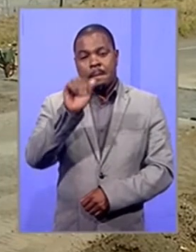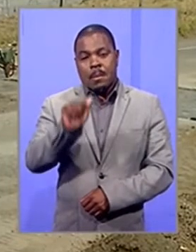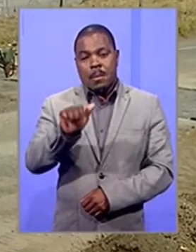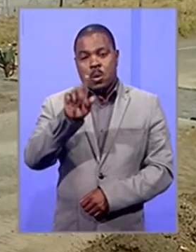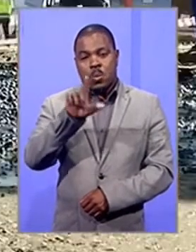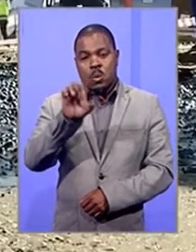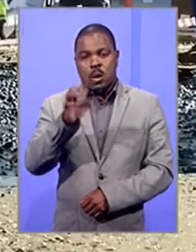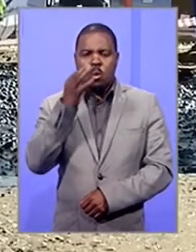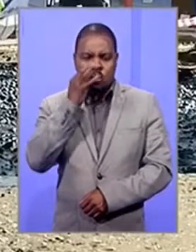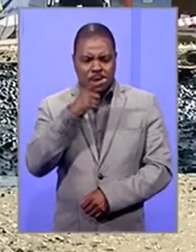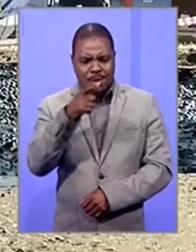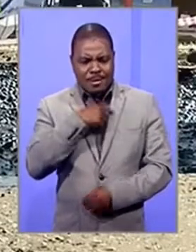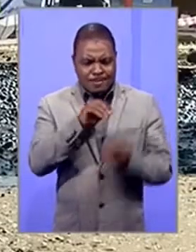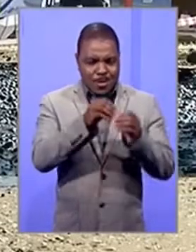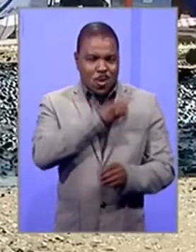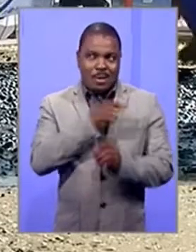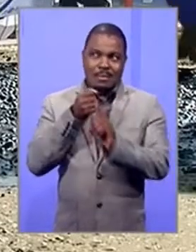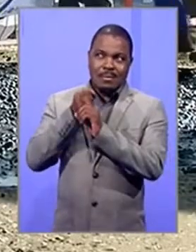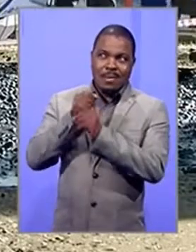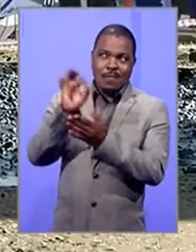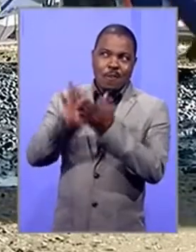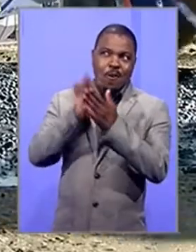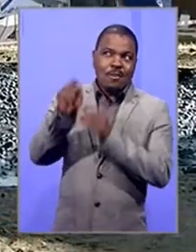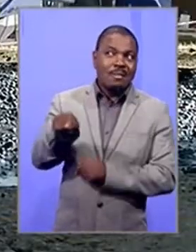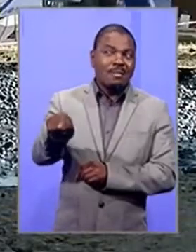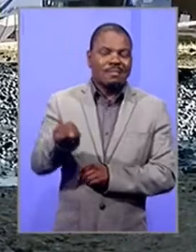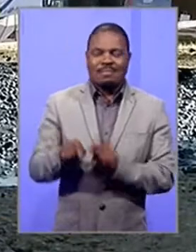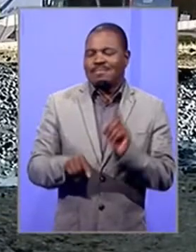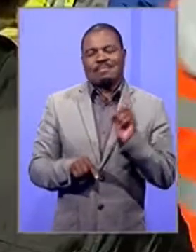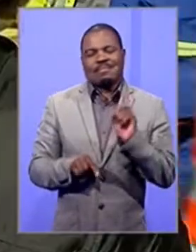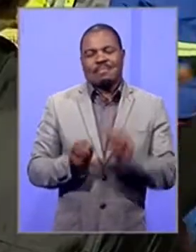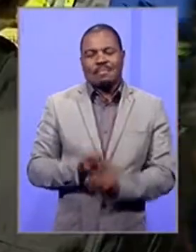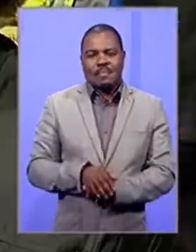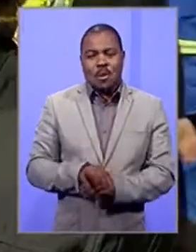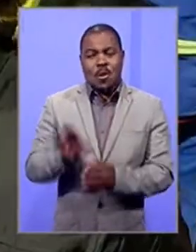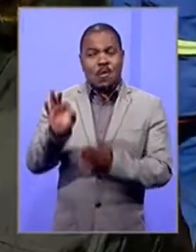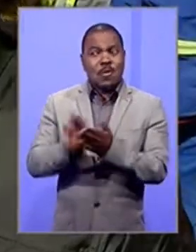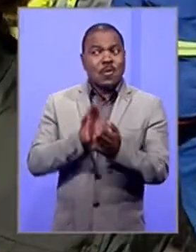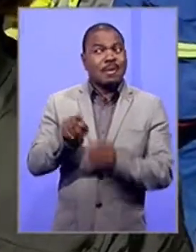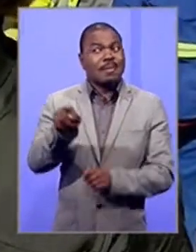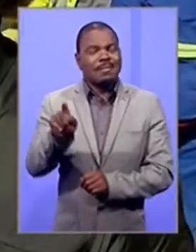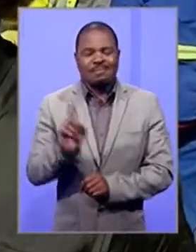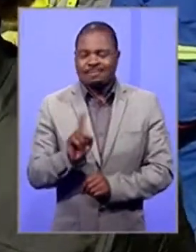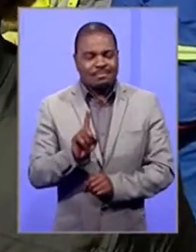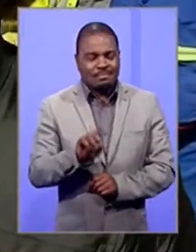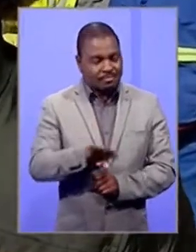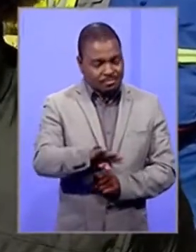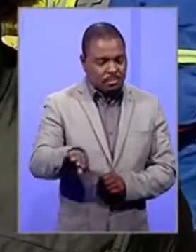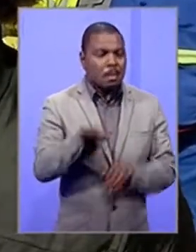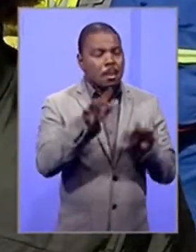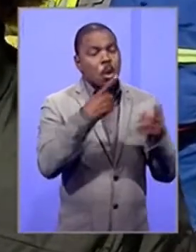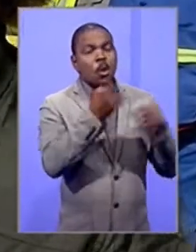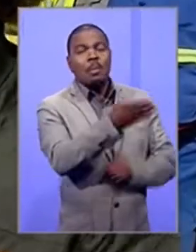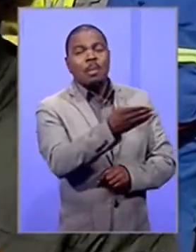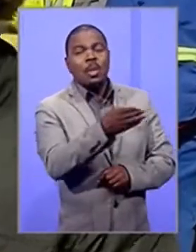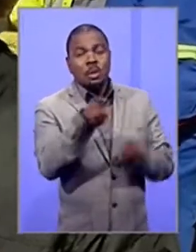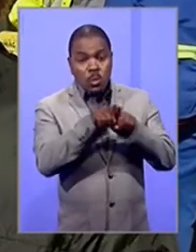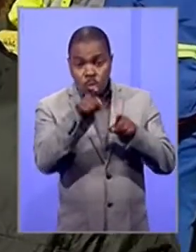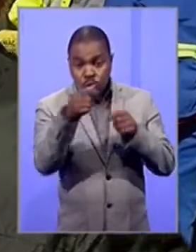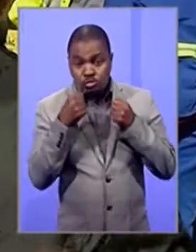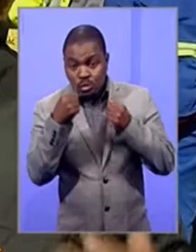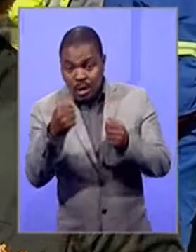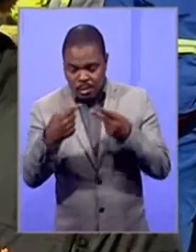wa dikgetho fela ke o ntlafatsa ditshebeletso. It's not elections, it's an outcry. We live with it. You are a driver,